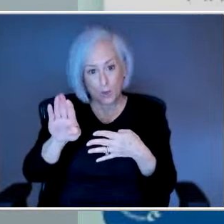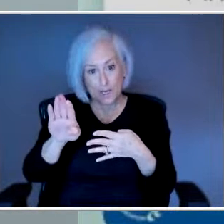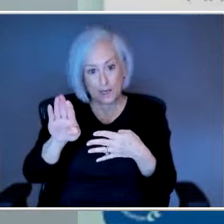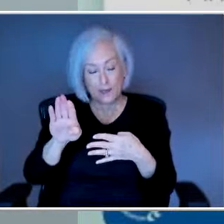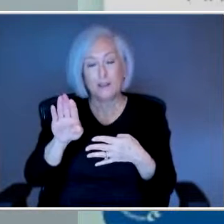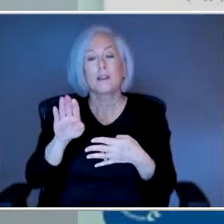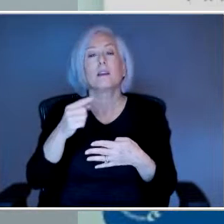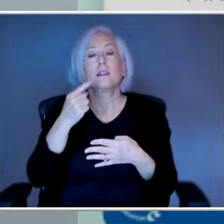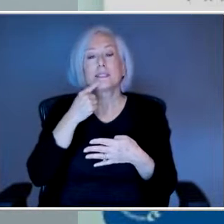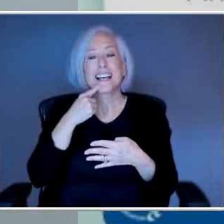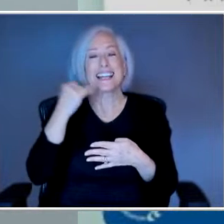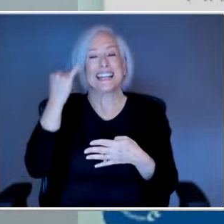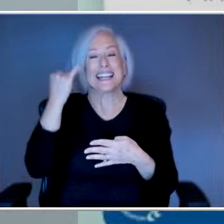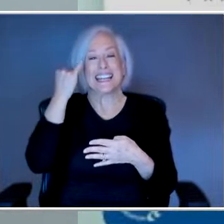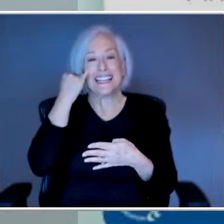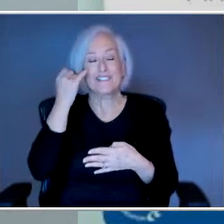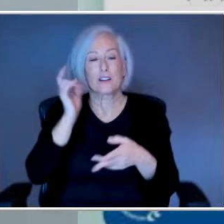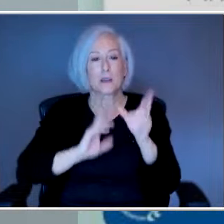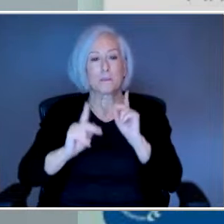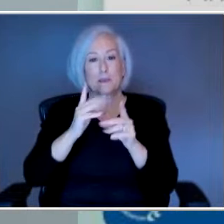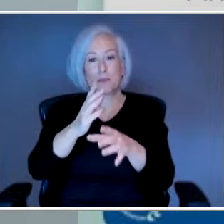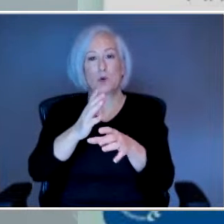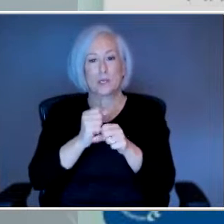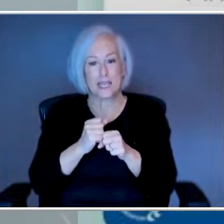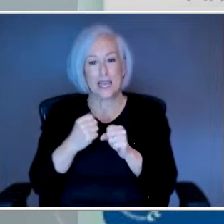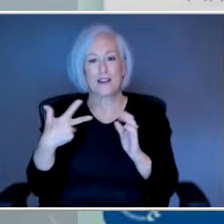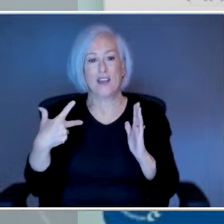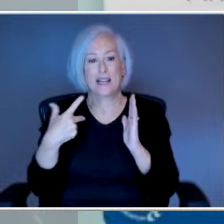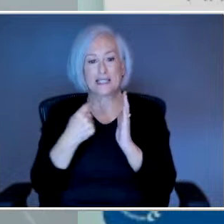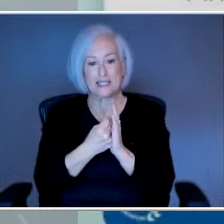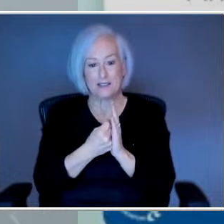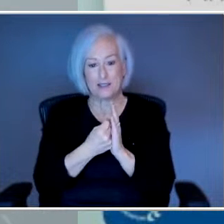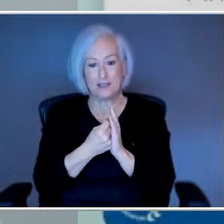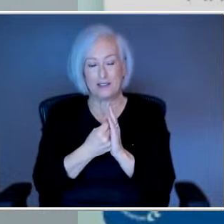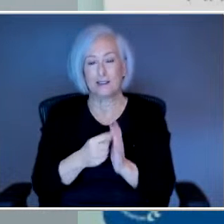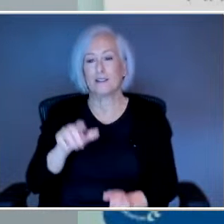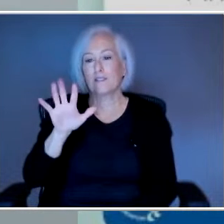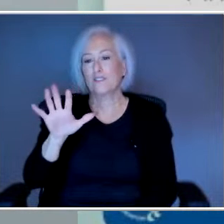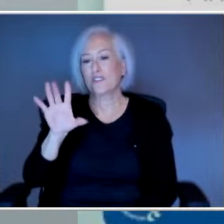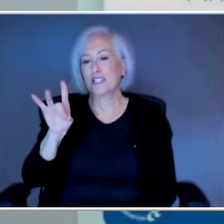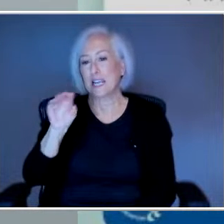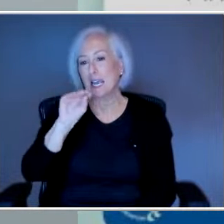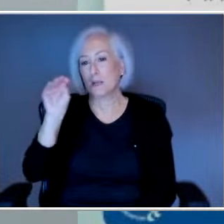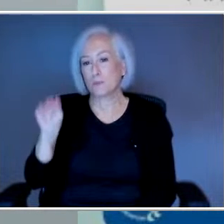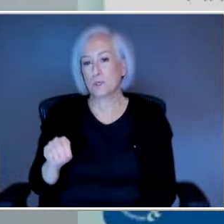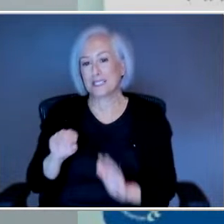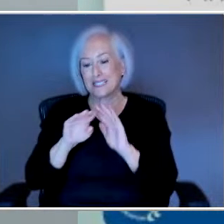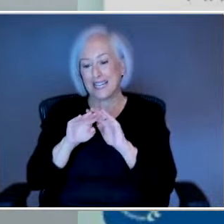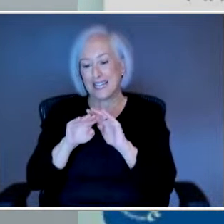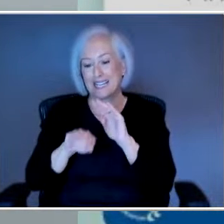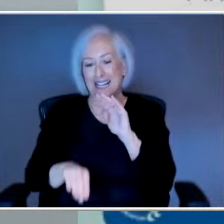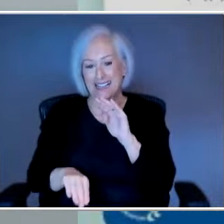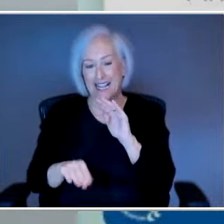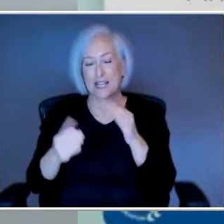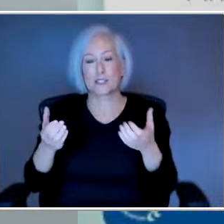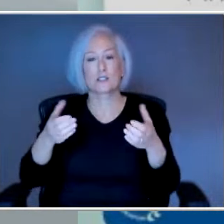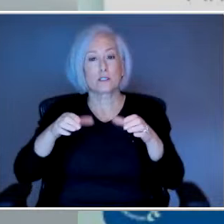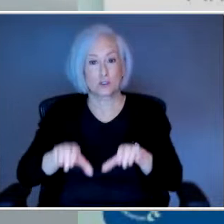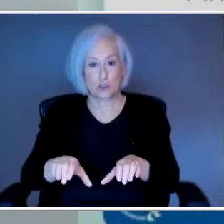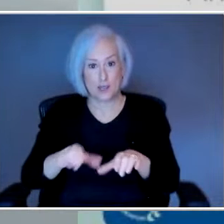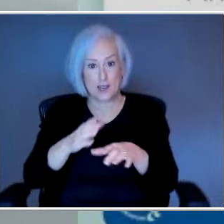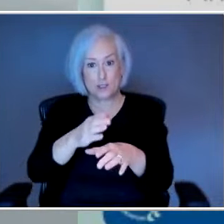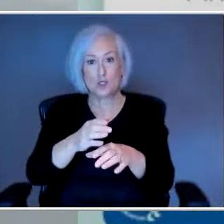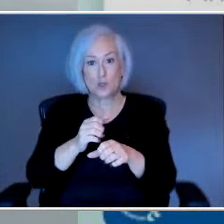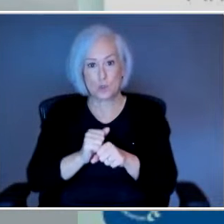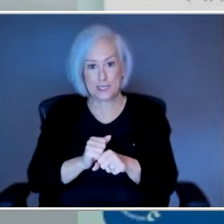get a vaccine were about 58% less likely to get symptomatic